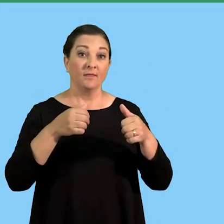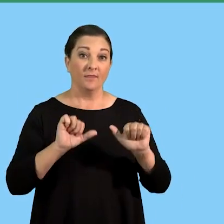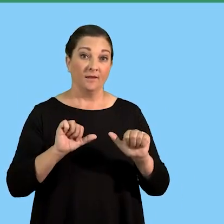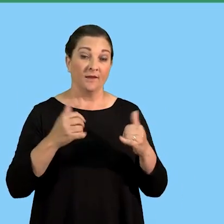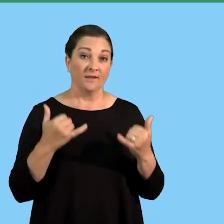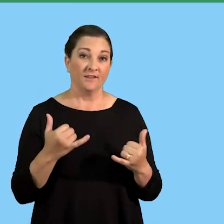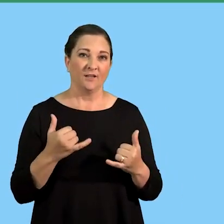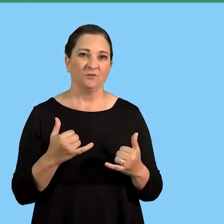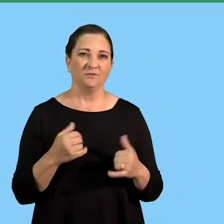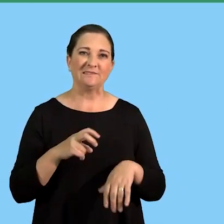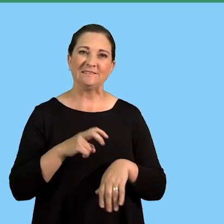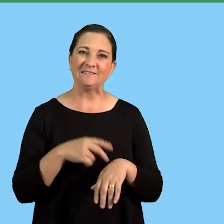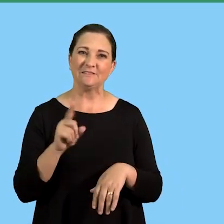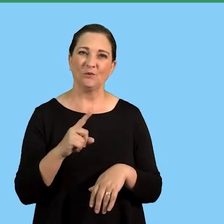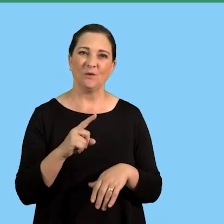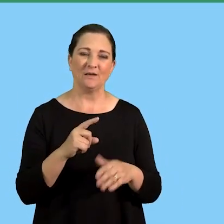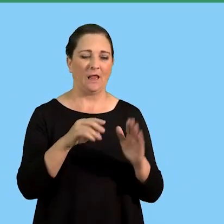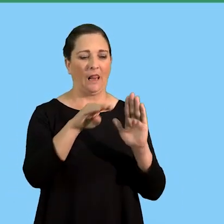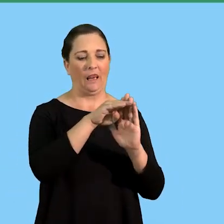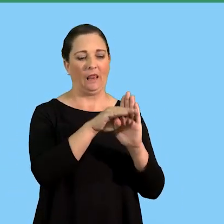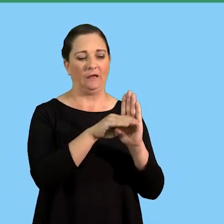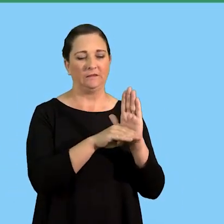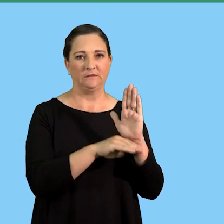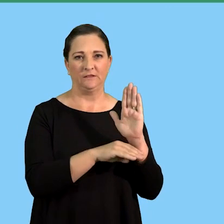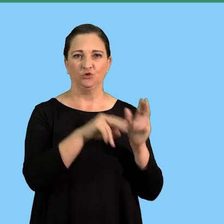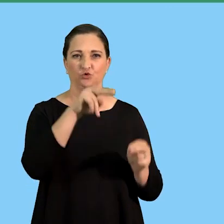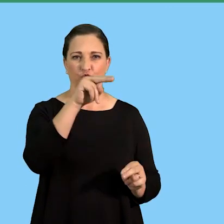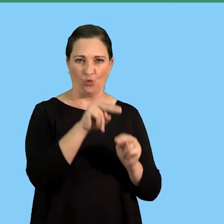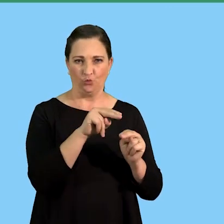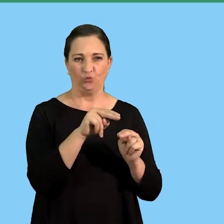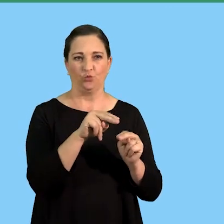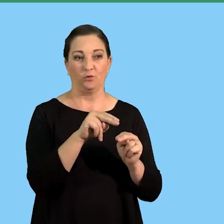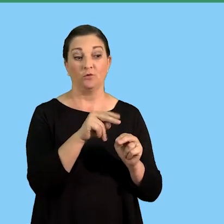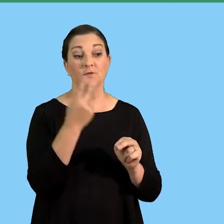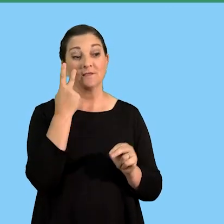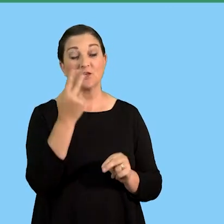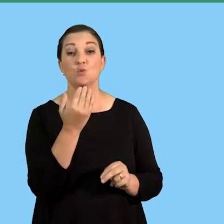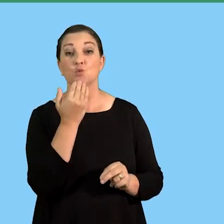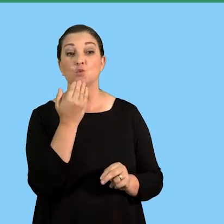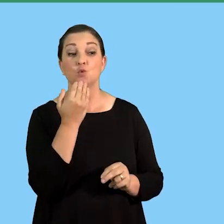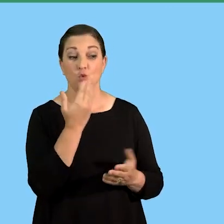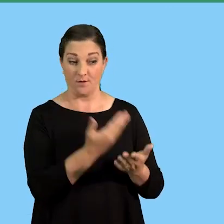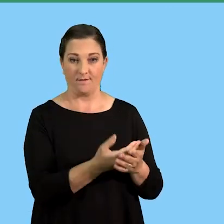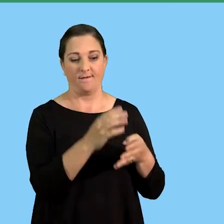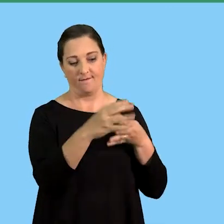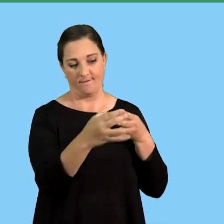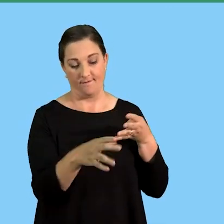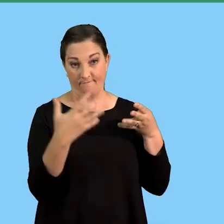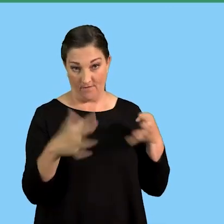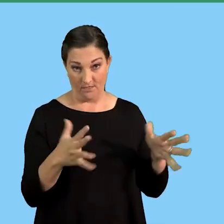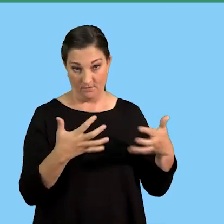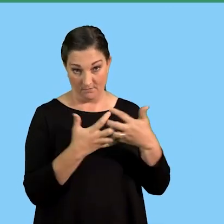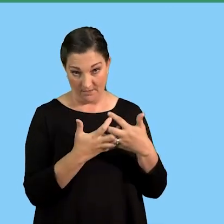And then they must compile a short list of potential candidates identified. Now, you might find out